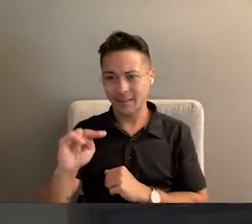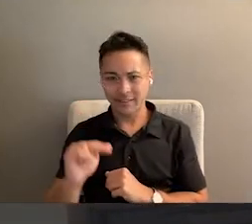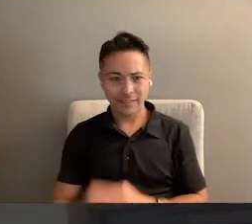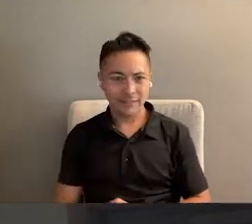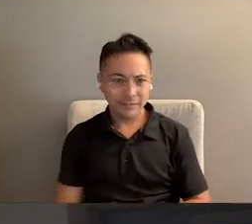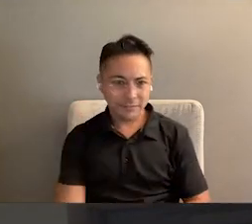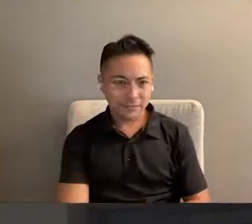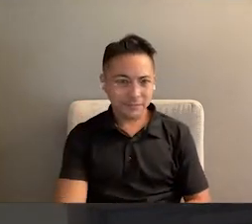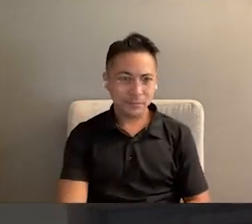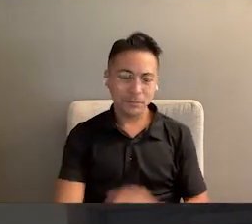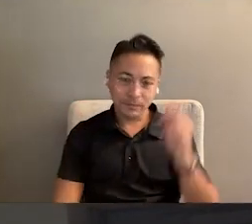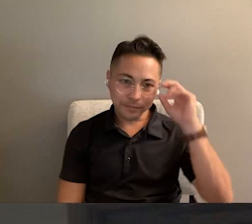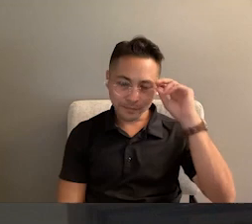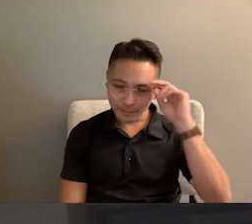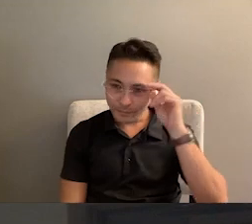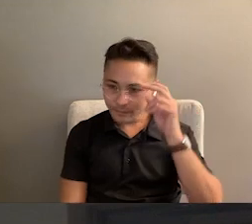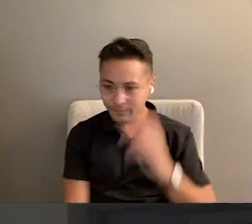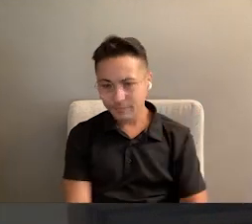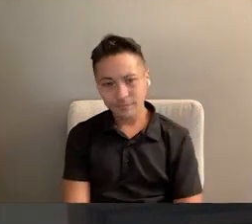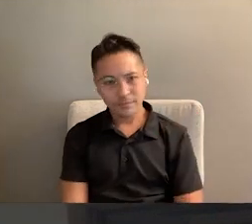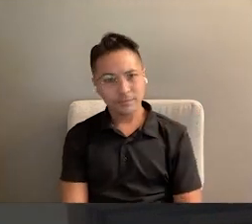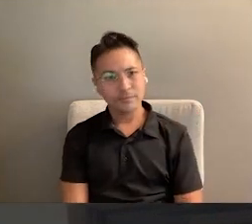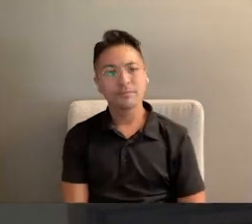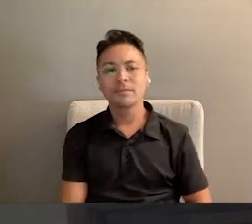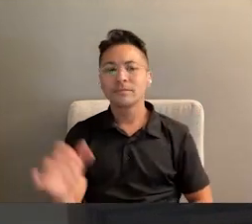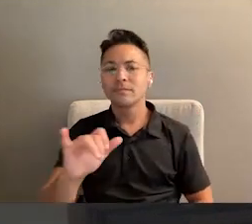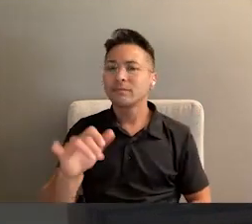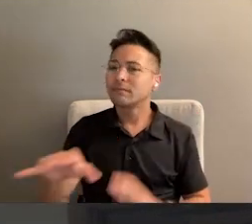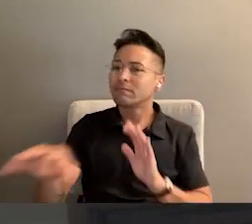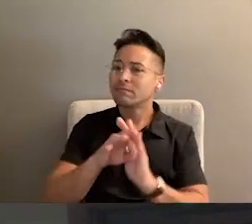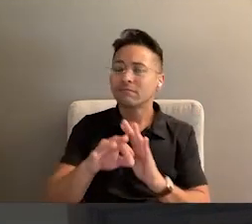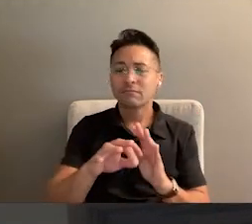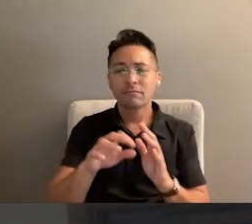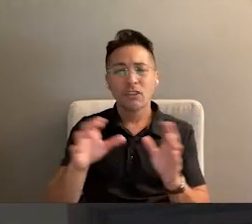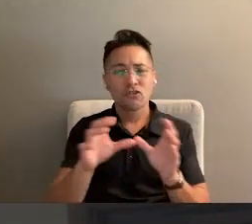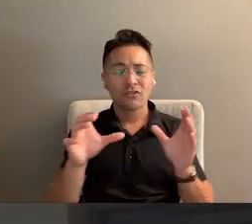will talk about that in just a minute. Hey, you're fine.